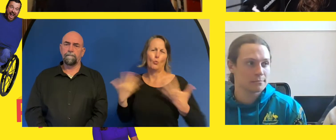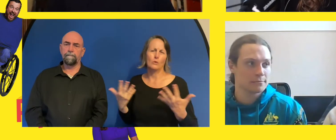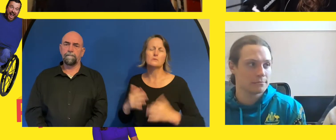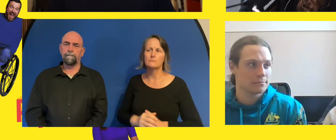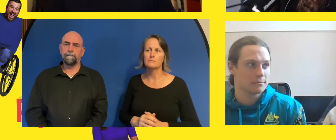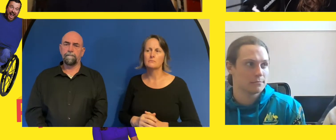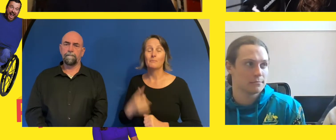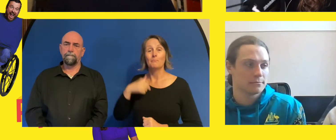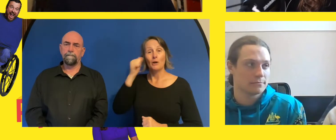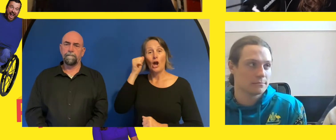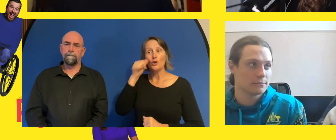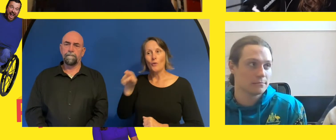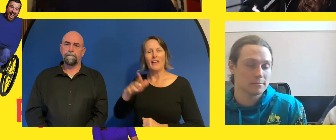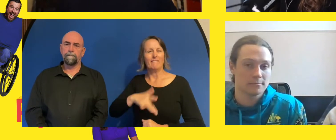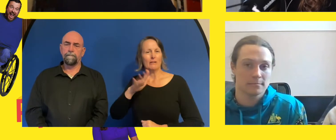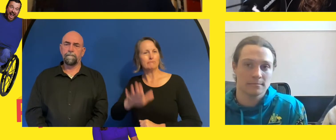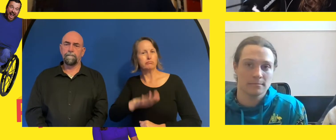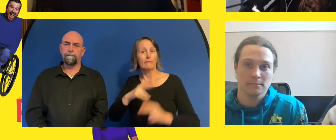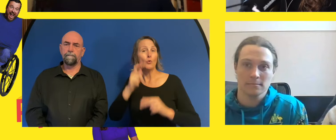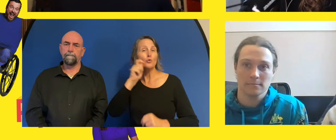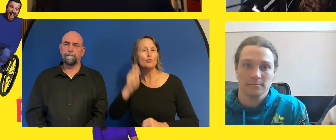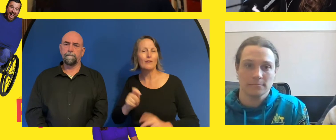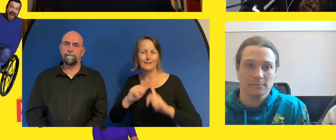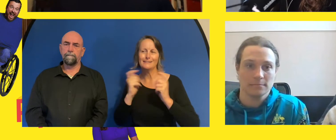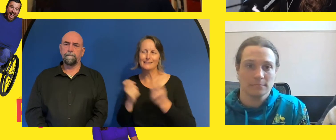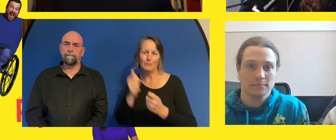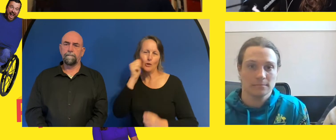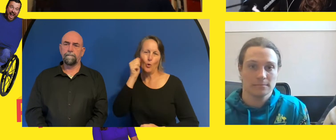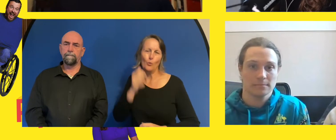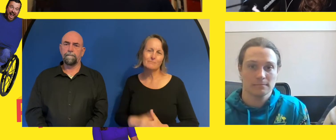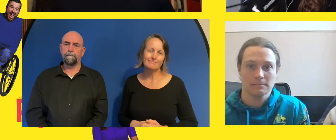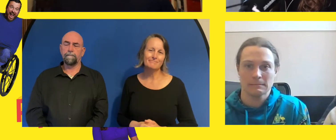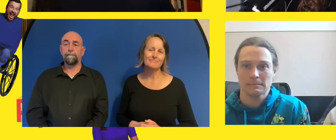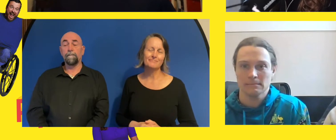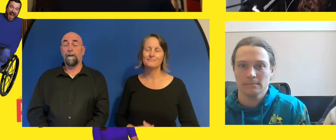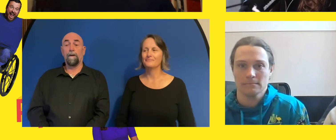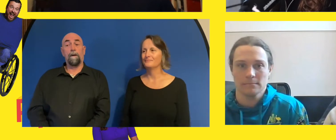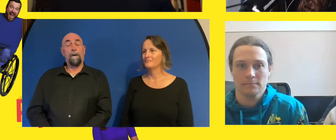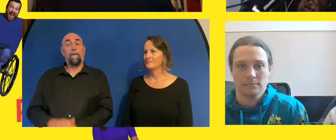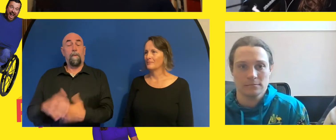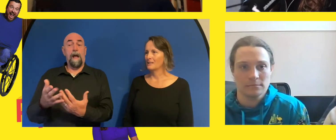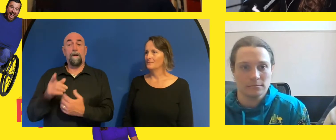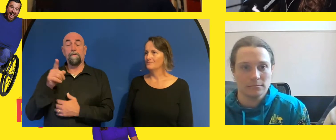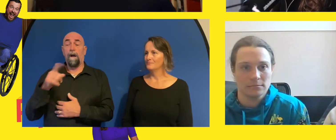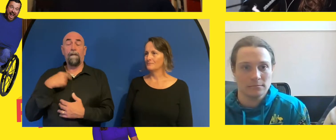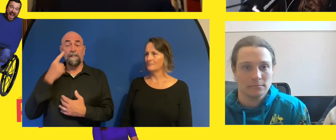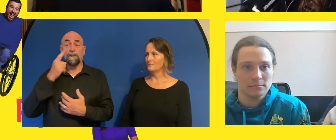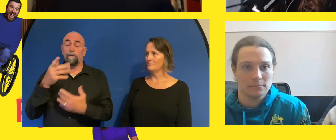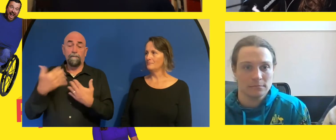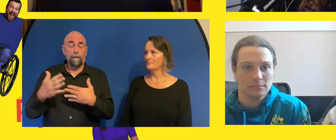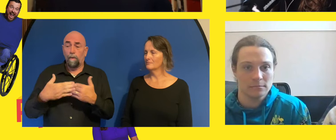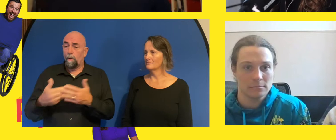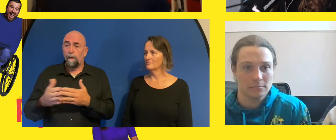on the athletes at that moment in time, but I know that they felt for the Ukrainian athletes for sure. Well, I think that I've seen you do